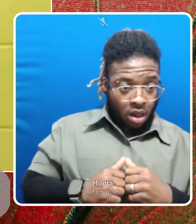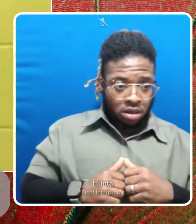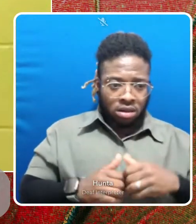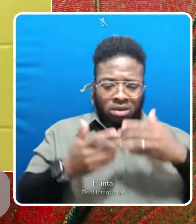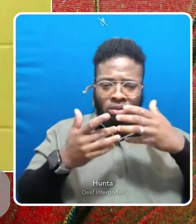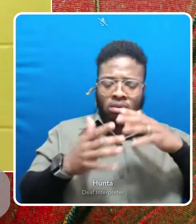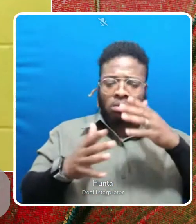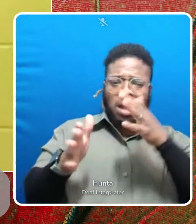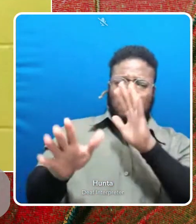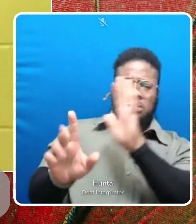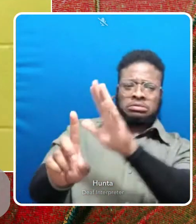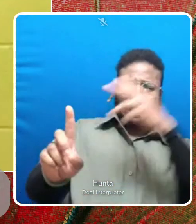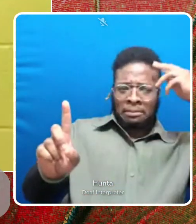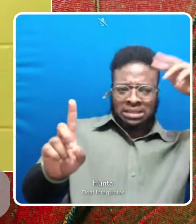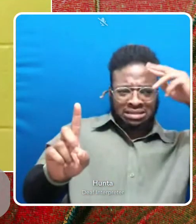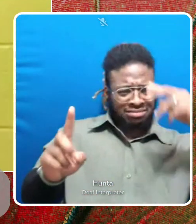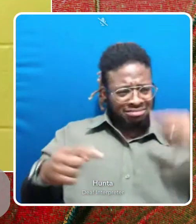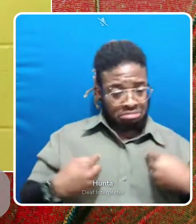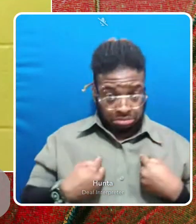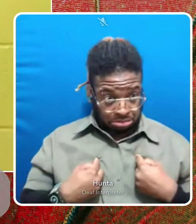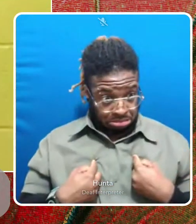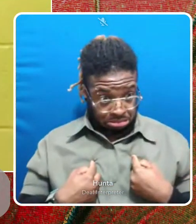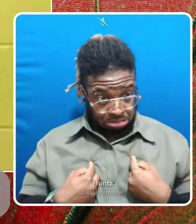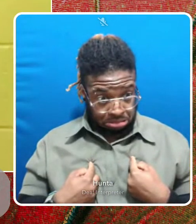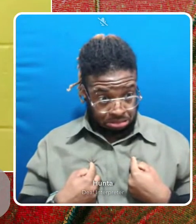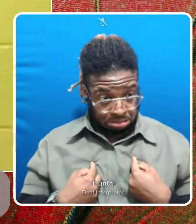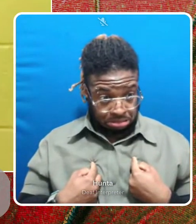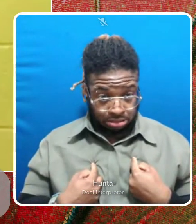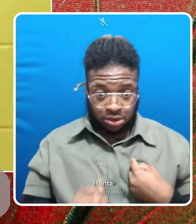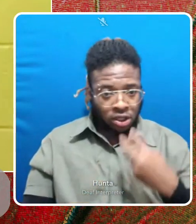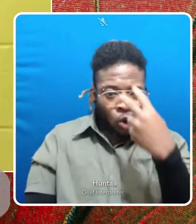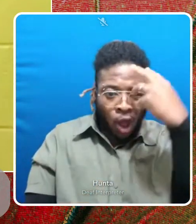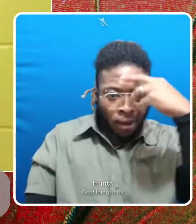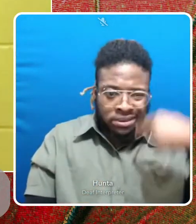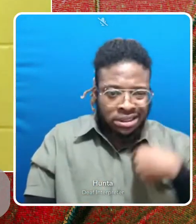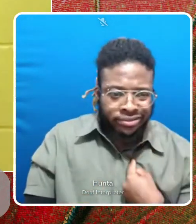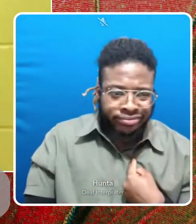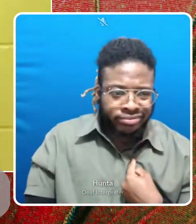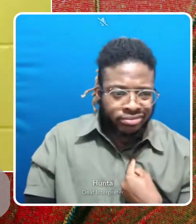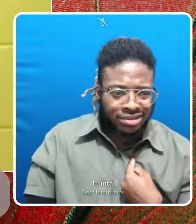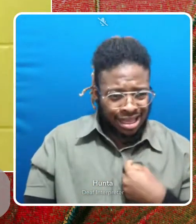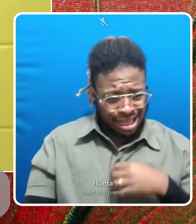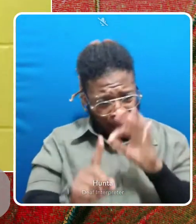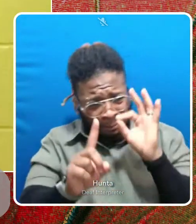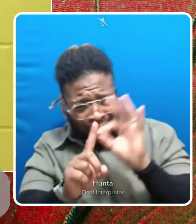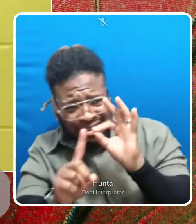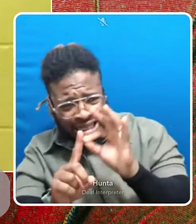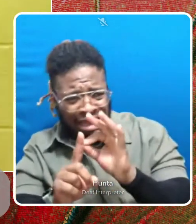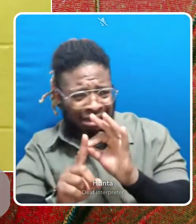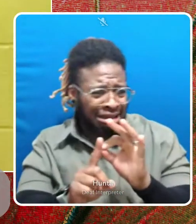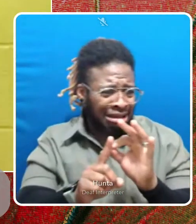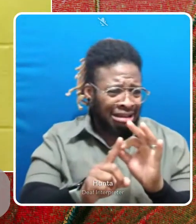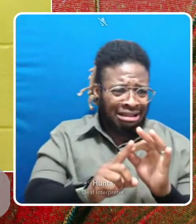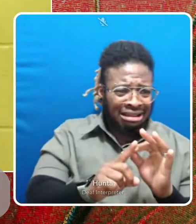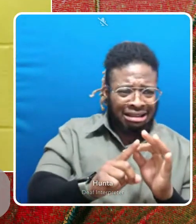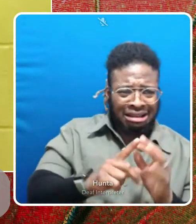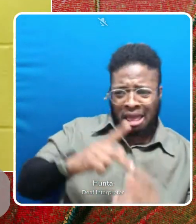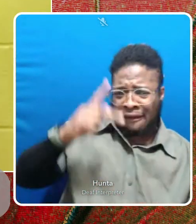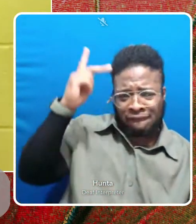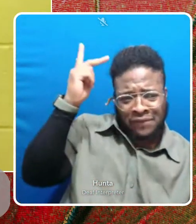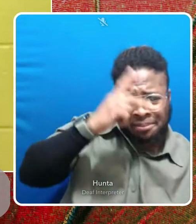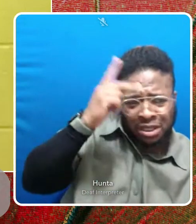said those words, the first thing you thought was, oh yeah, I see that. It runs in the family. But they all speak Spanish, so they get away with it.